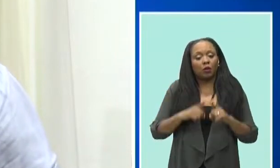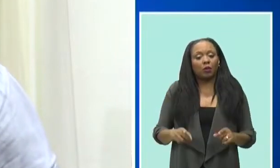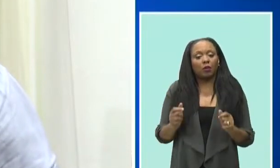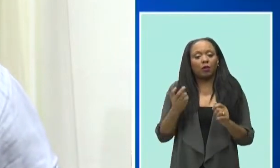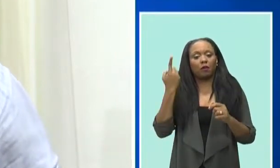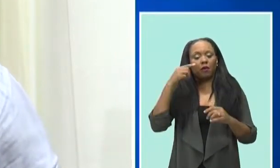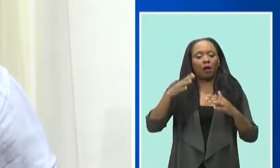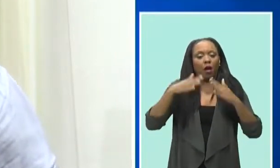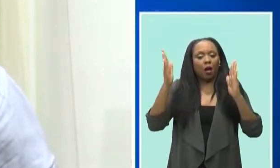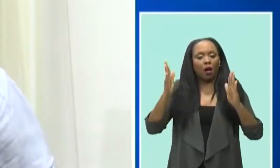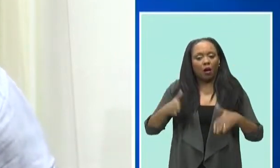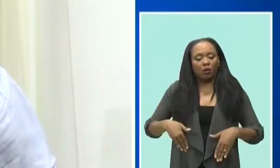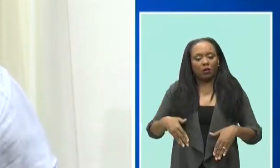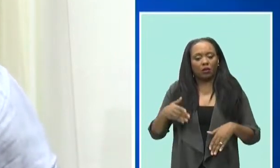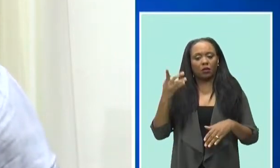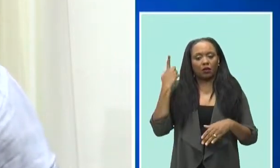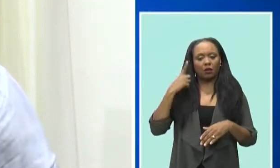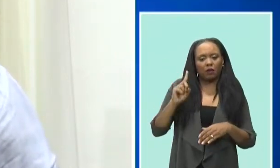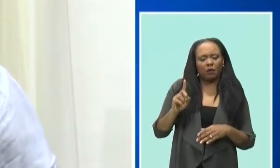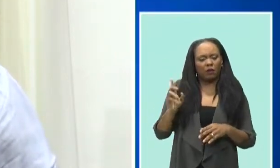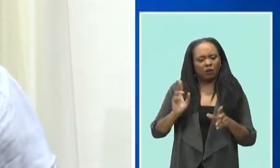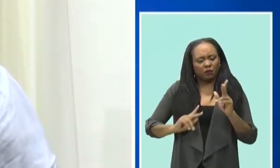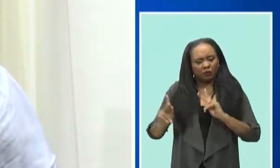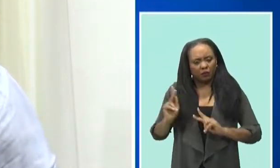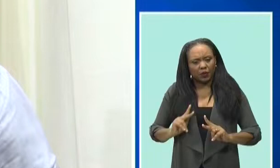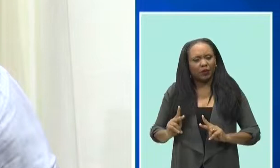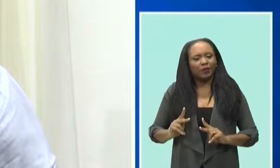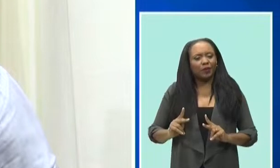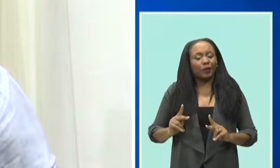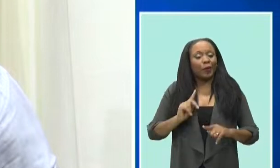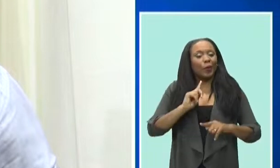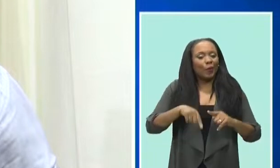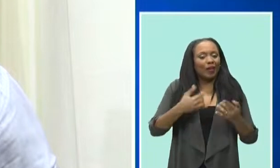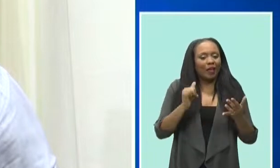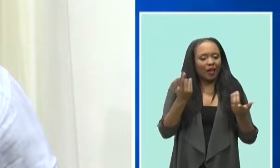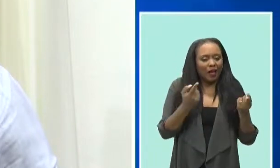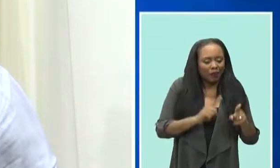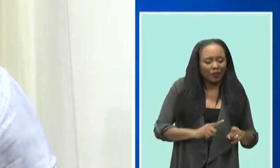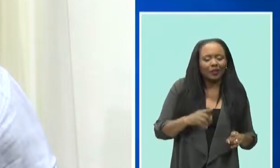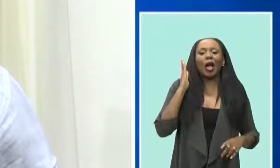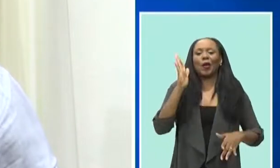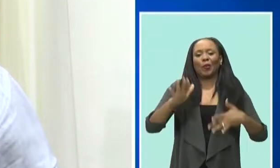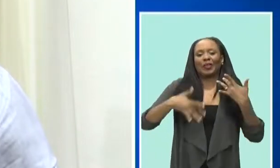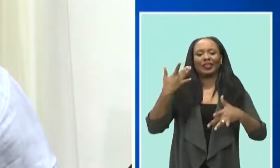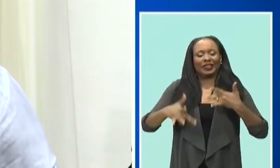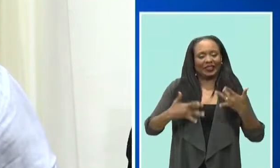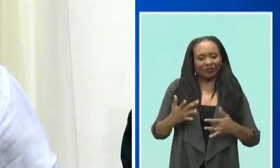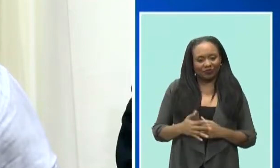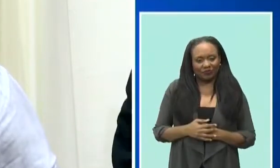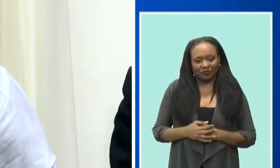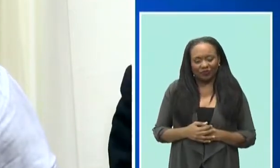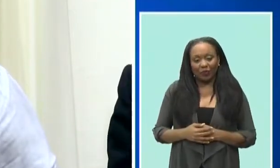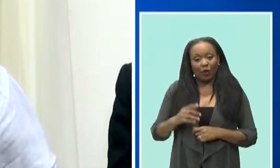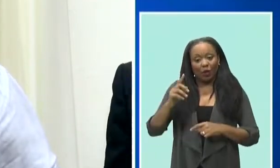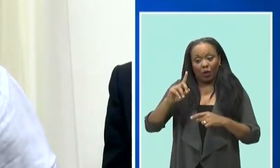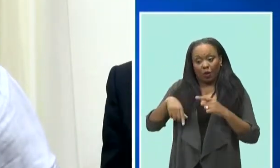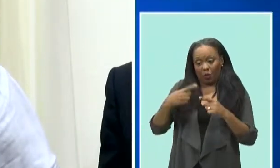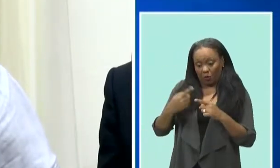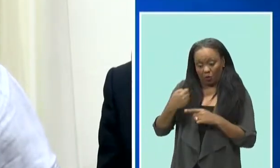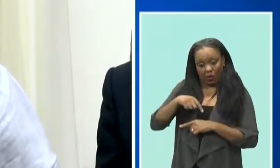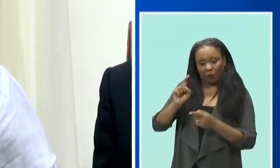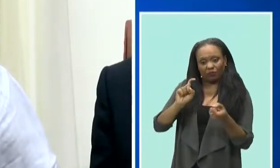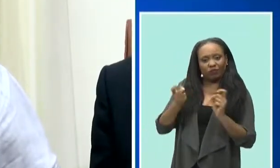jubilant and skinning coffins when we restructure the unjust common entrance. I will be